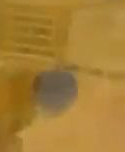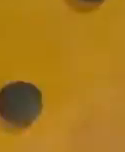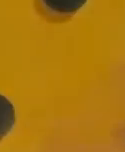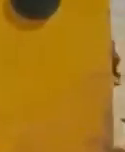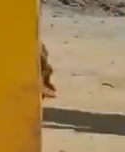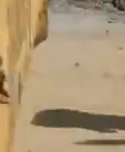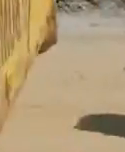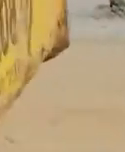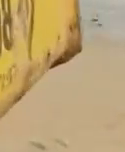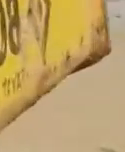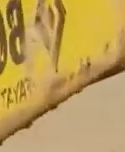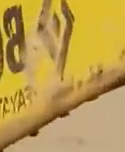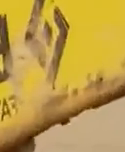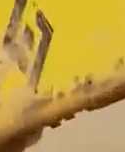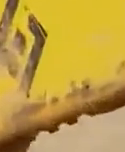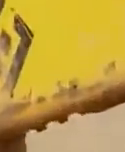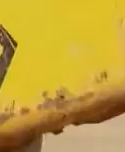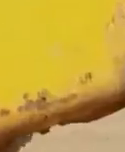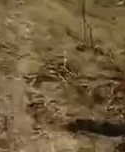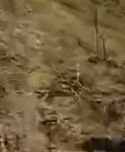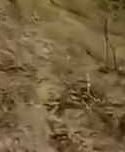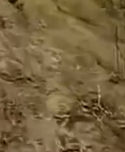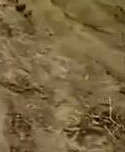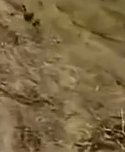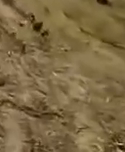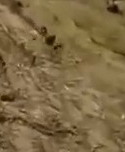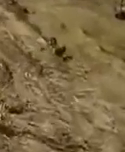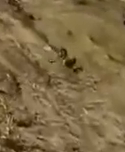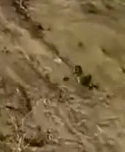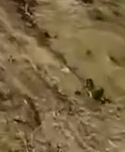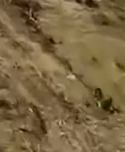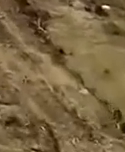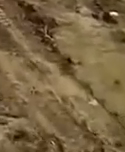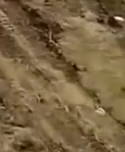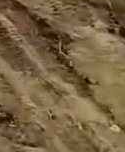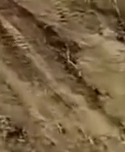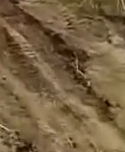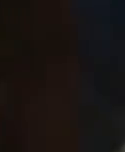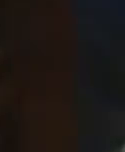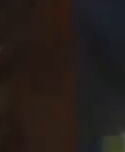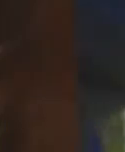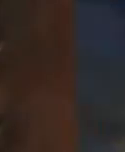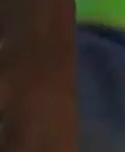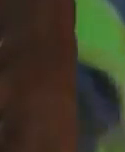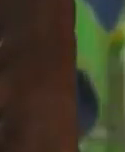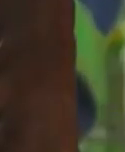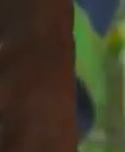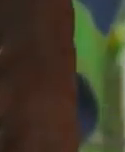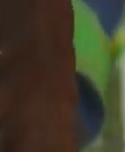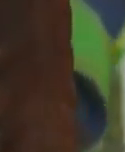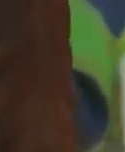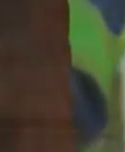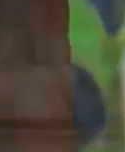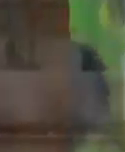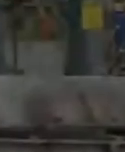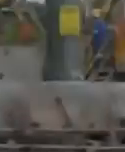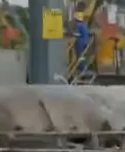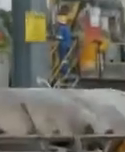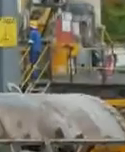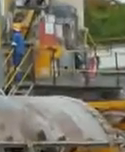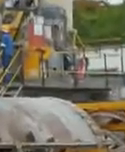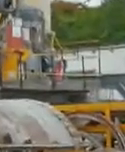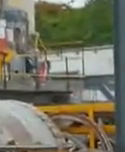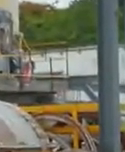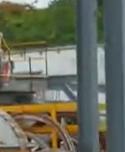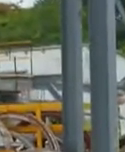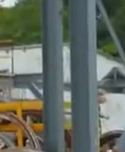jobs, which in turn empower communities through recruiting local labor and plowing back proceeds and profits into the